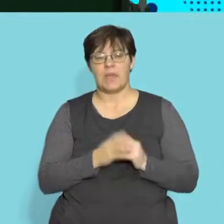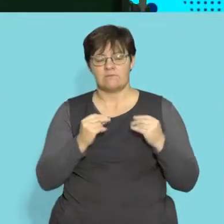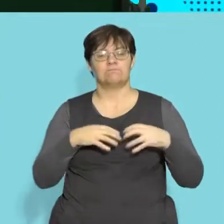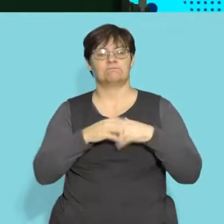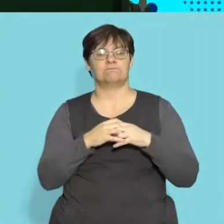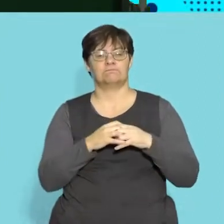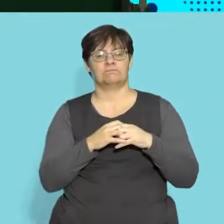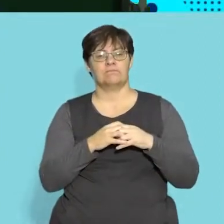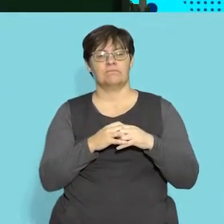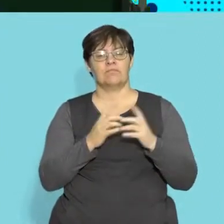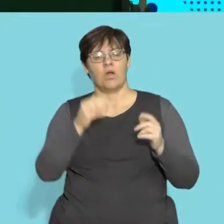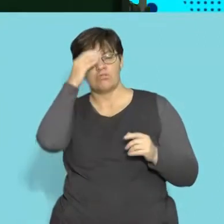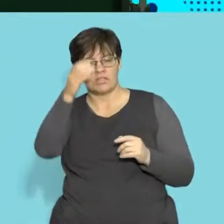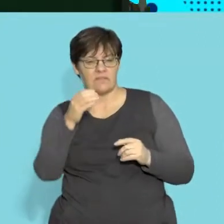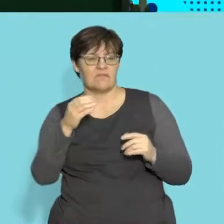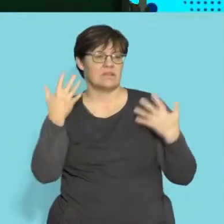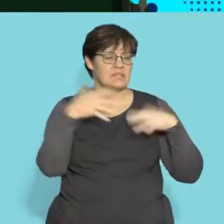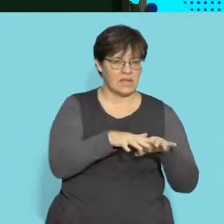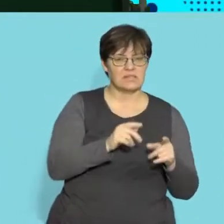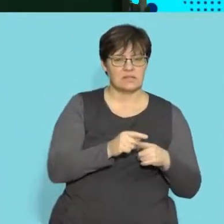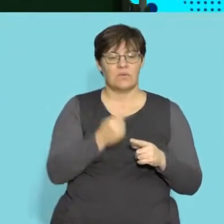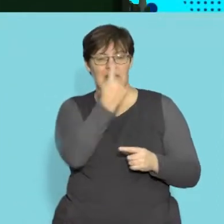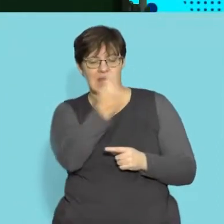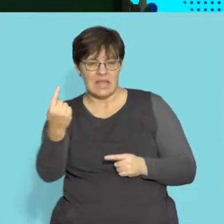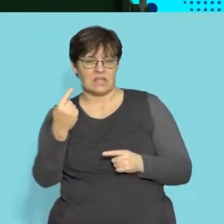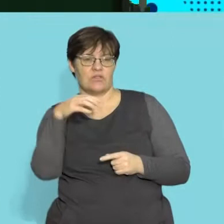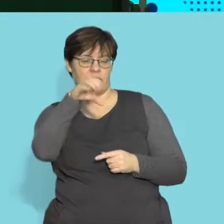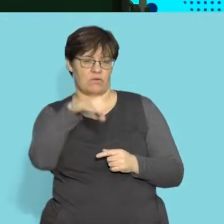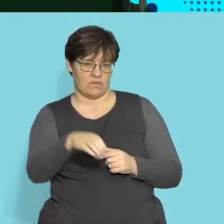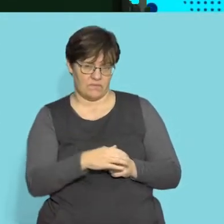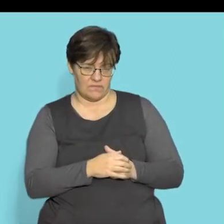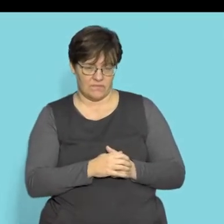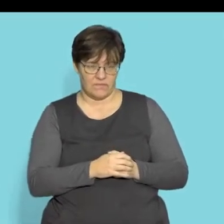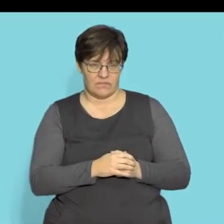having different ideas, concepts synthesized in each paragraph.